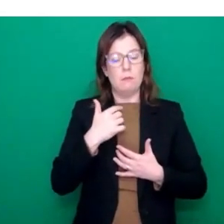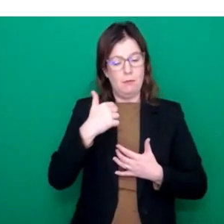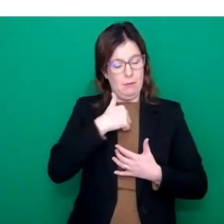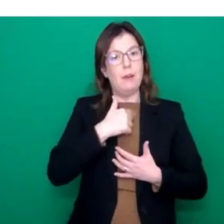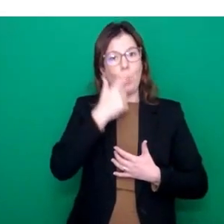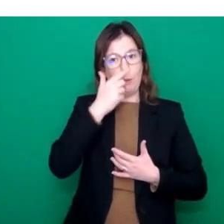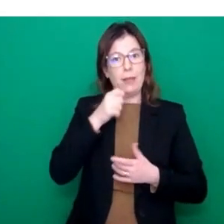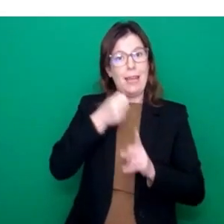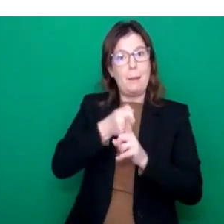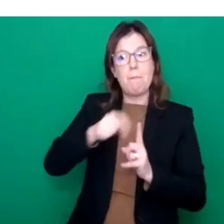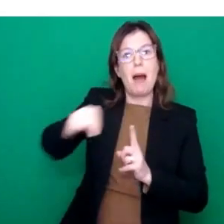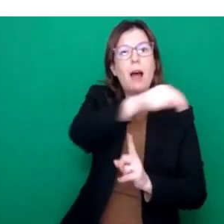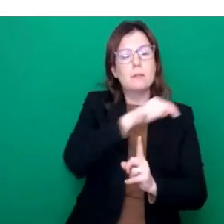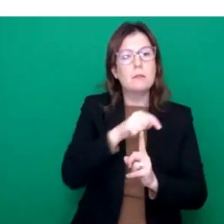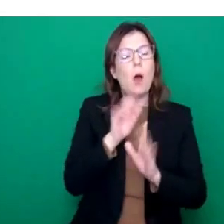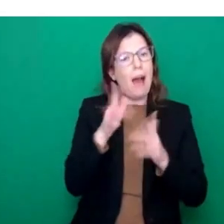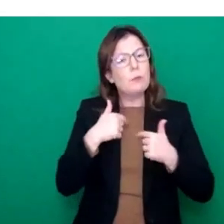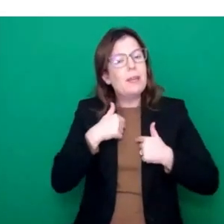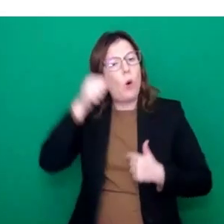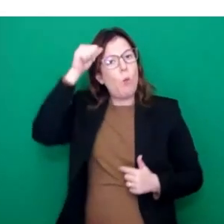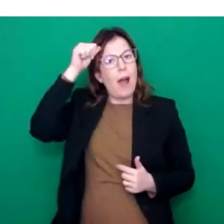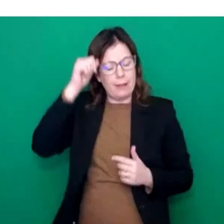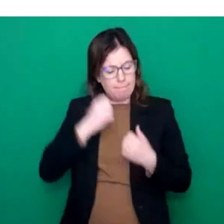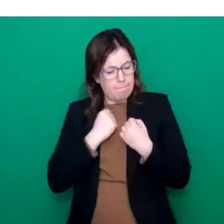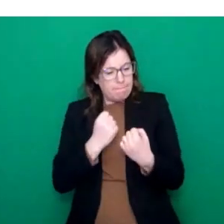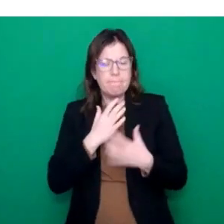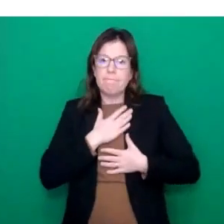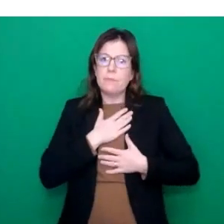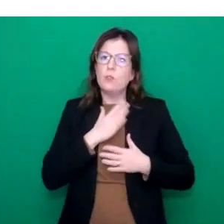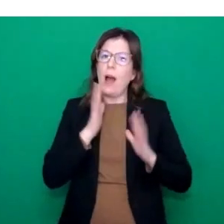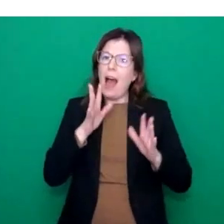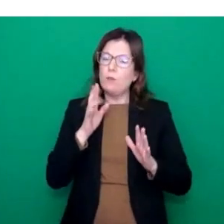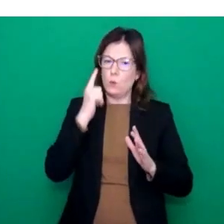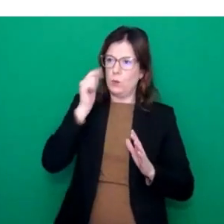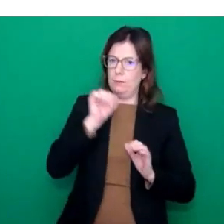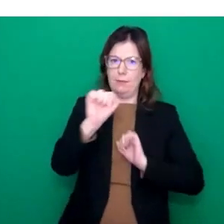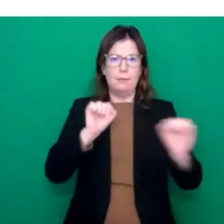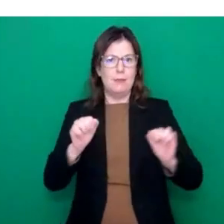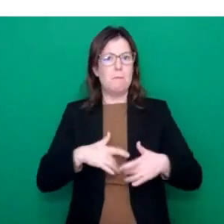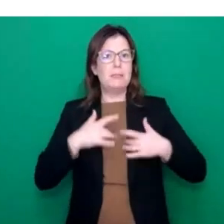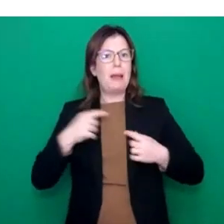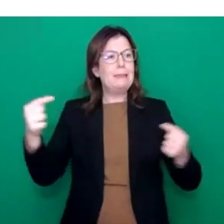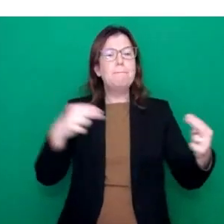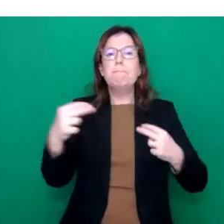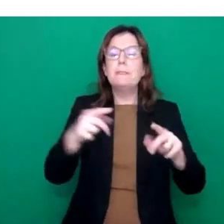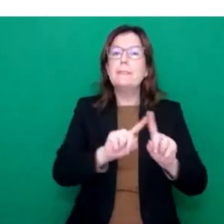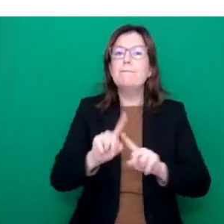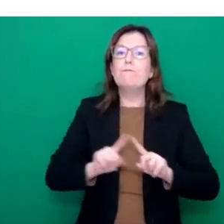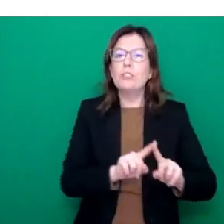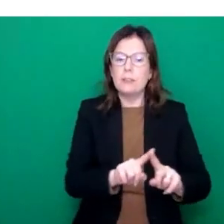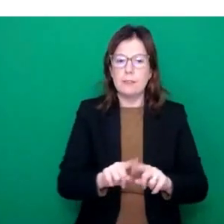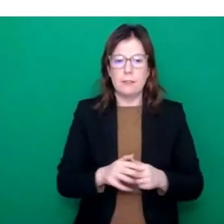other people around. So it does seem important to think of it from those different perspectives. So the next question is almost a more specific one